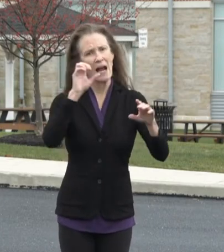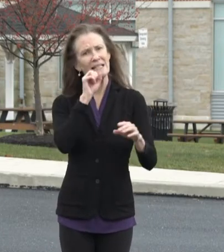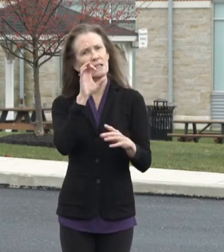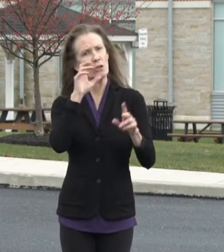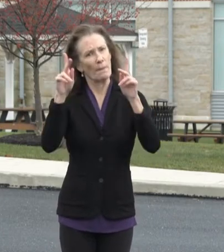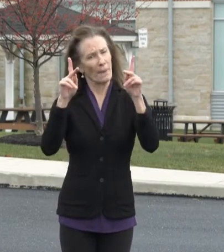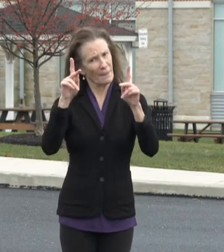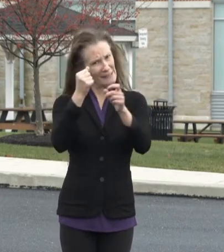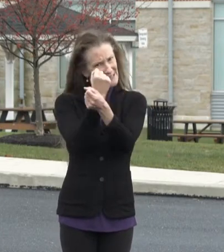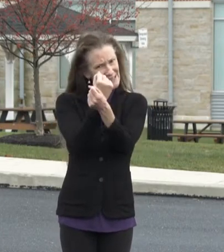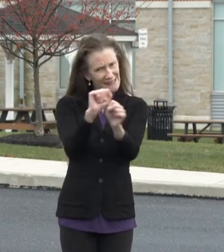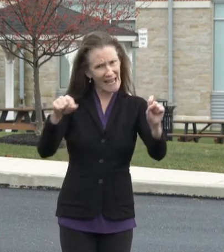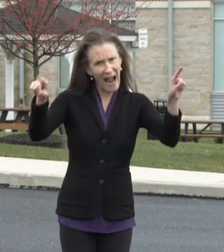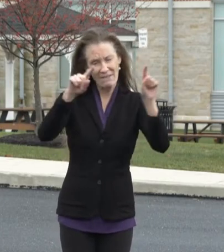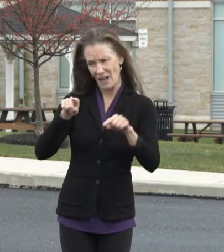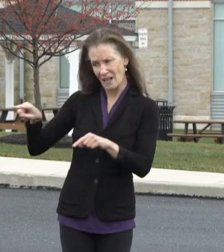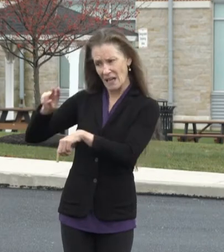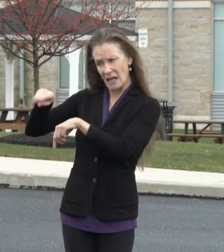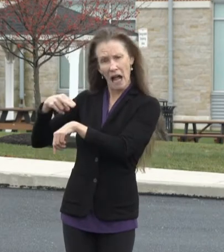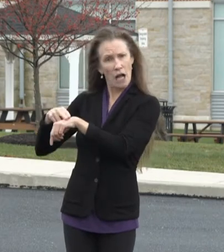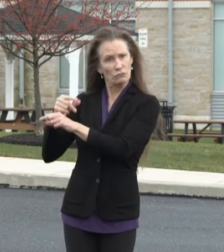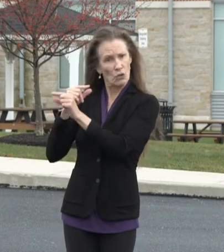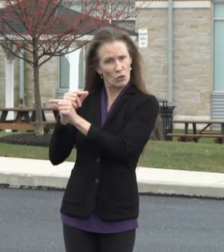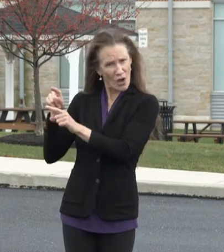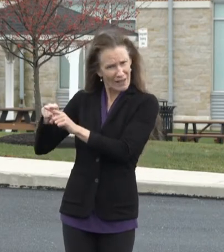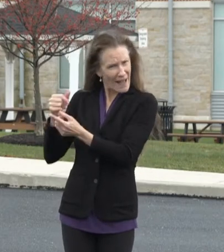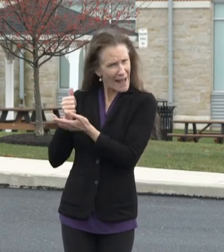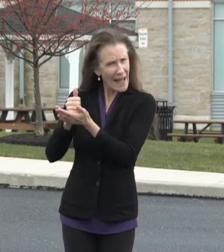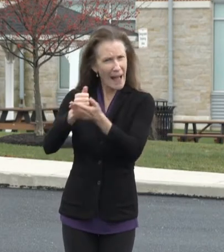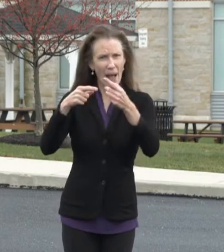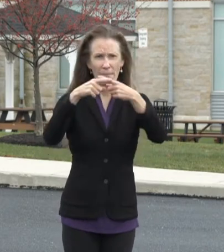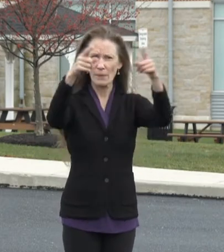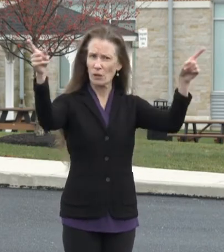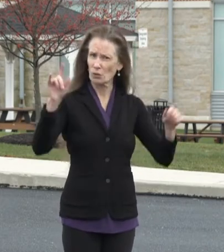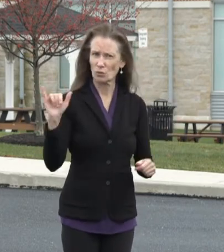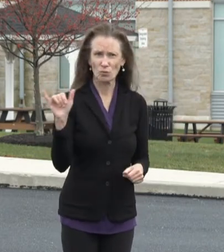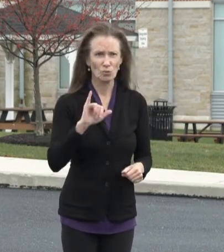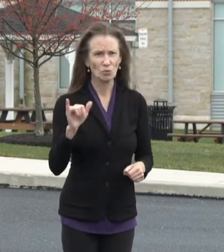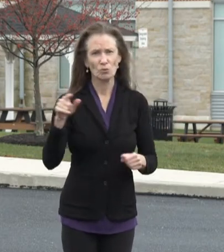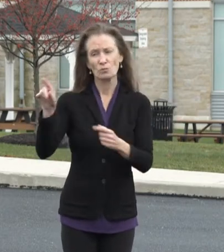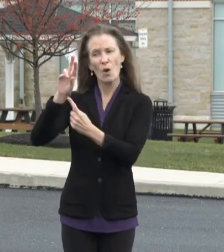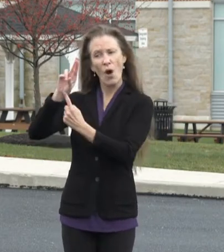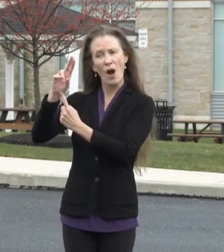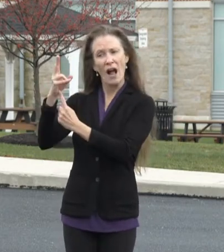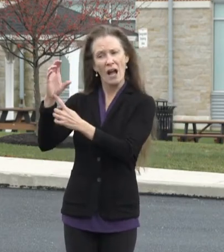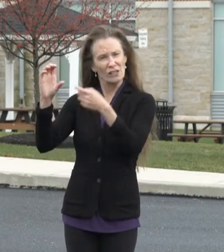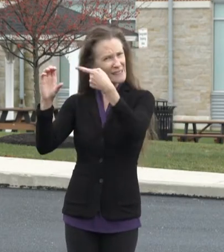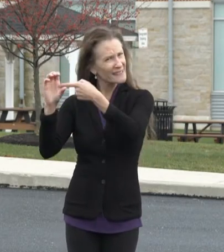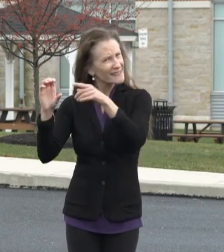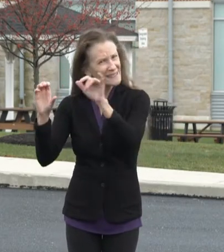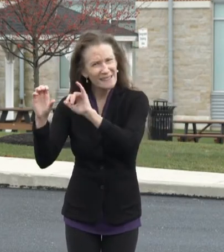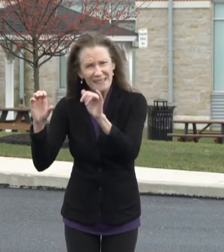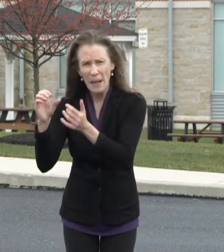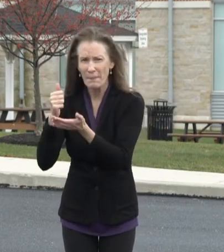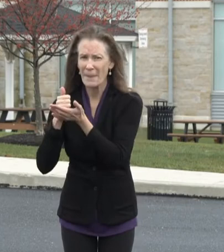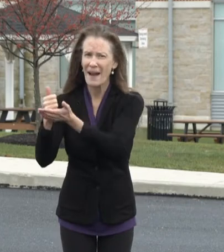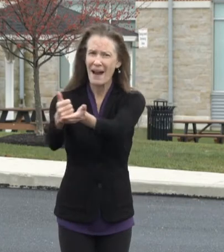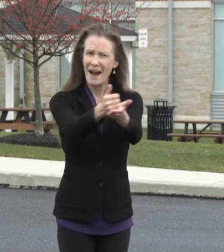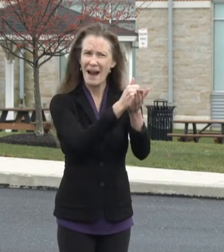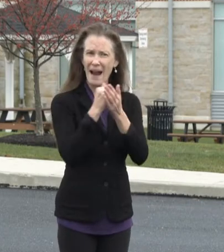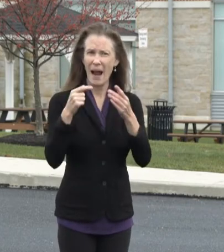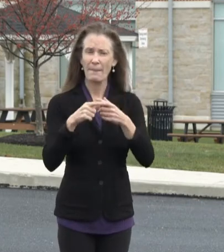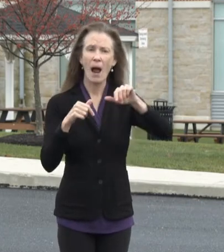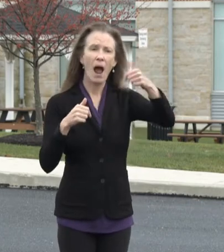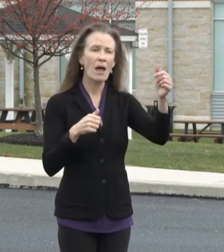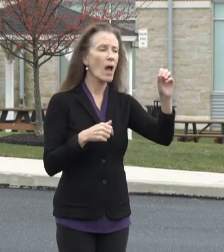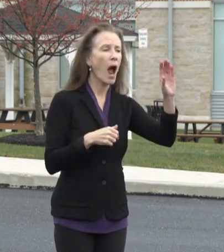Response Healthcare Collaborative Program, or RCP, have enabled our ombudsman and protective service workers to